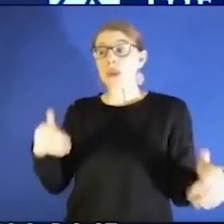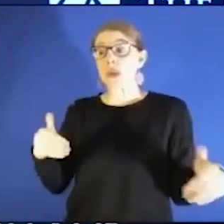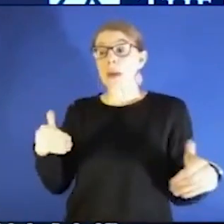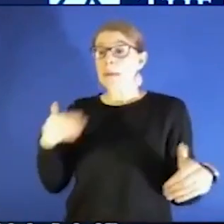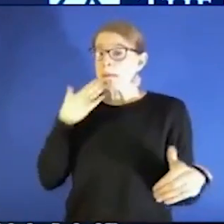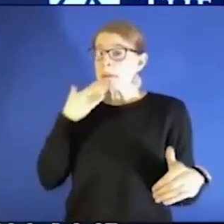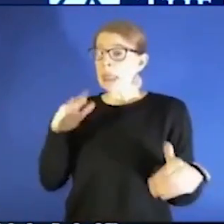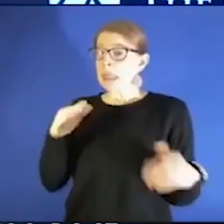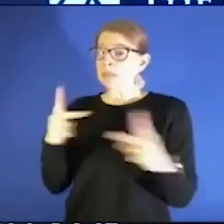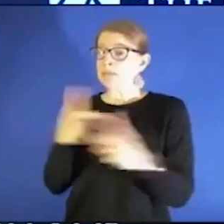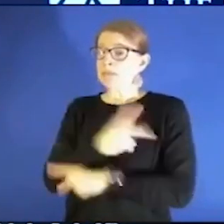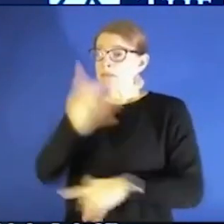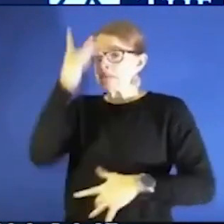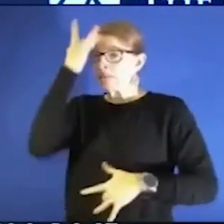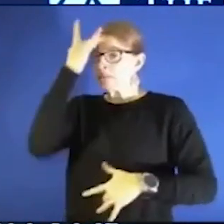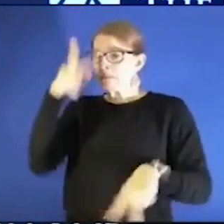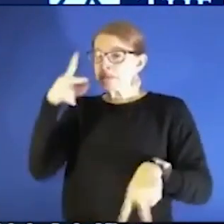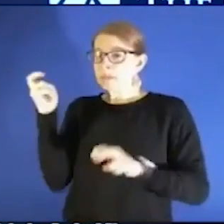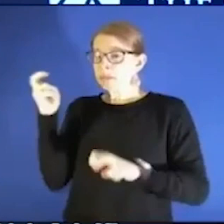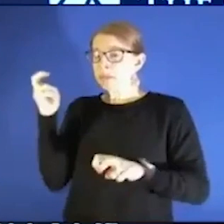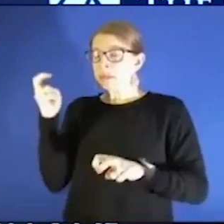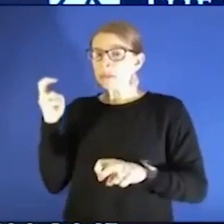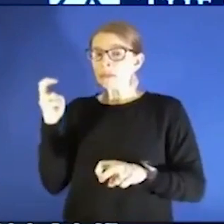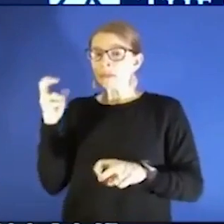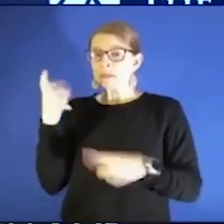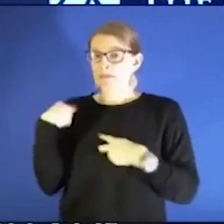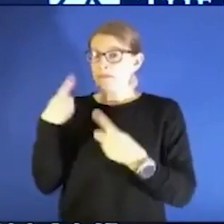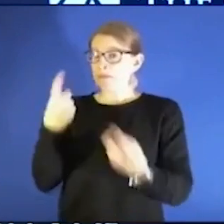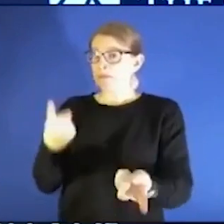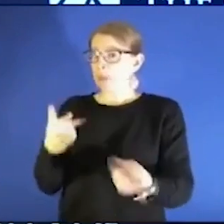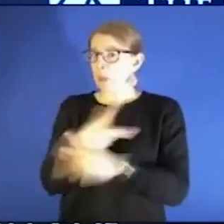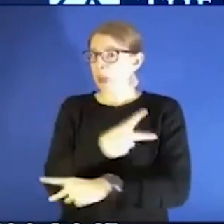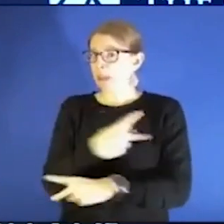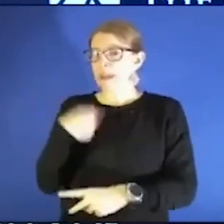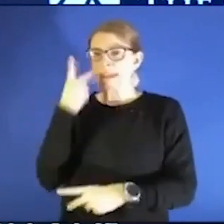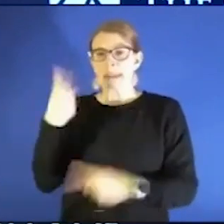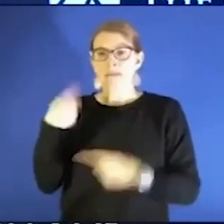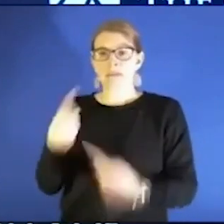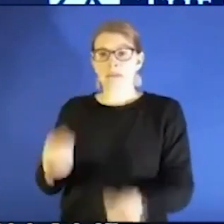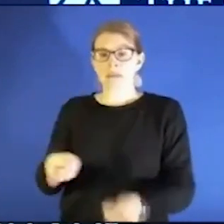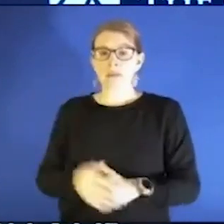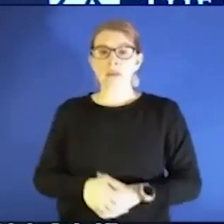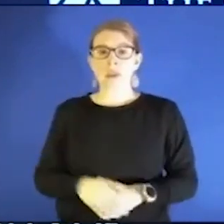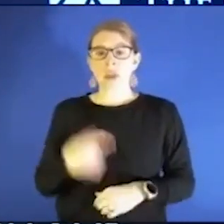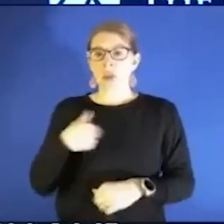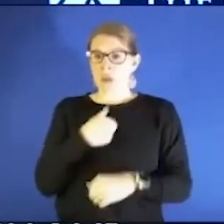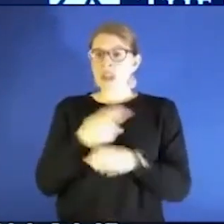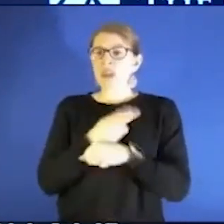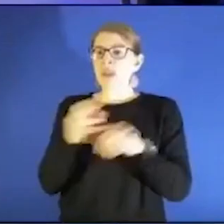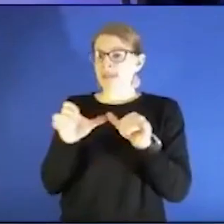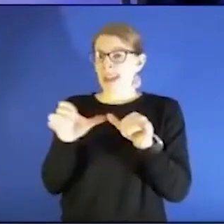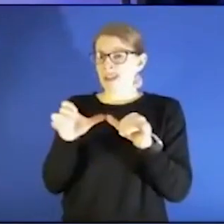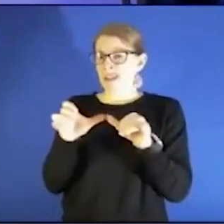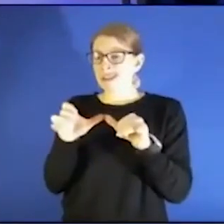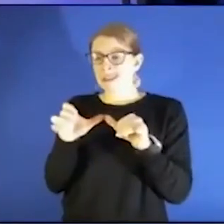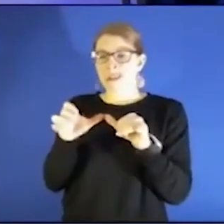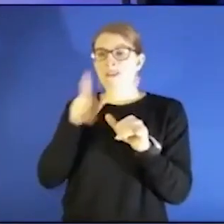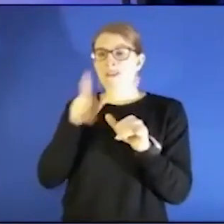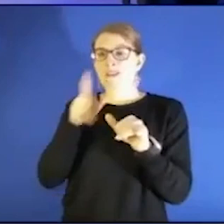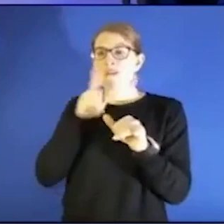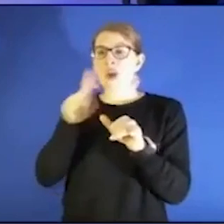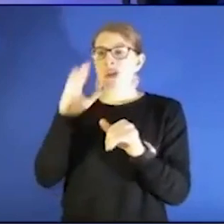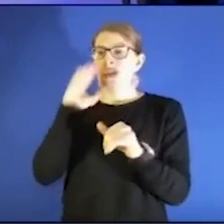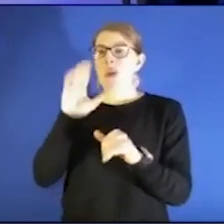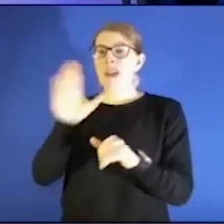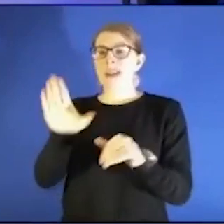ever seen in our organization, which is one of the metrics we use to evaluate kind of that severity of illness. On that note, Brian says it's always so helpful when